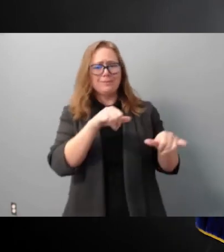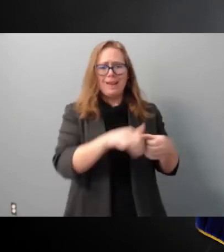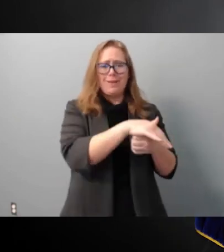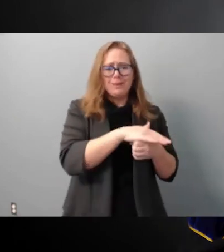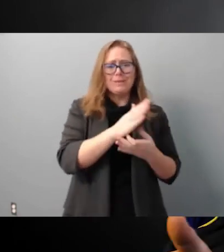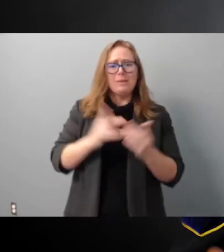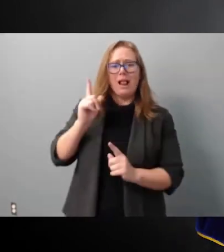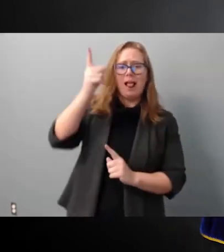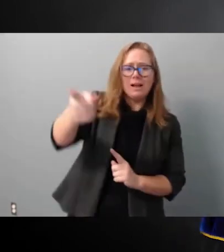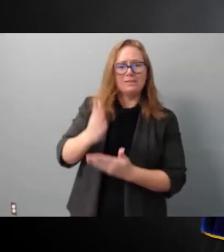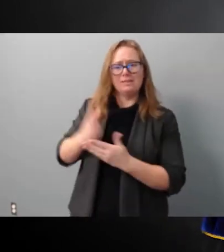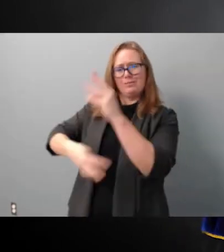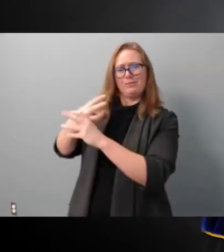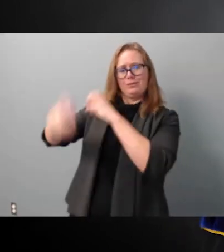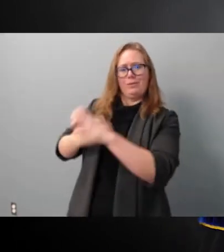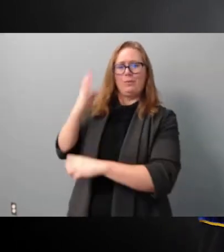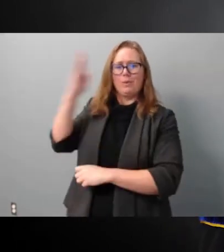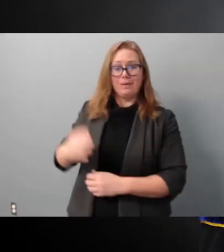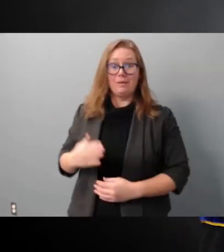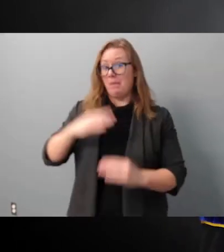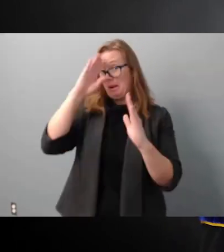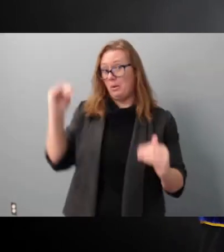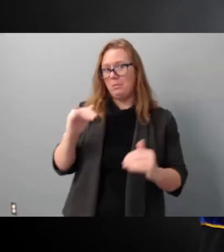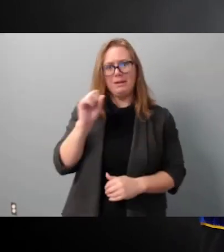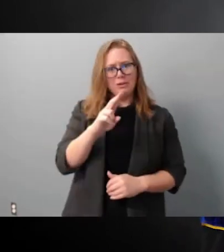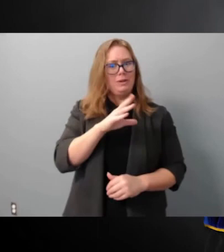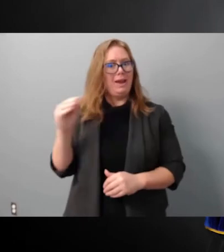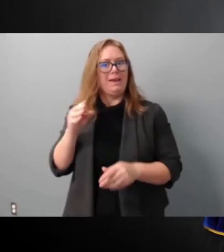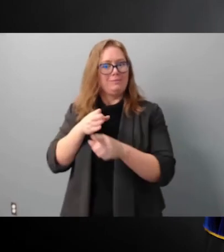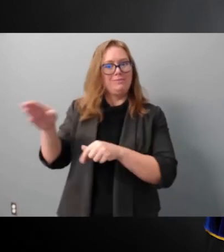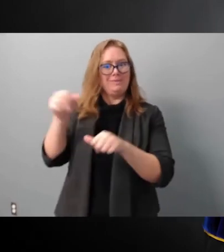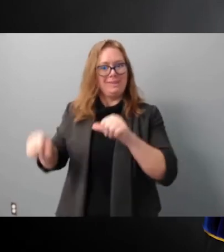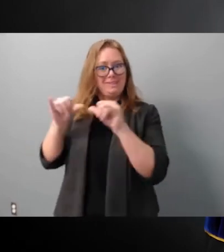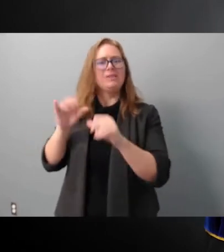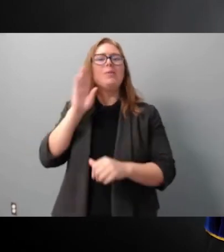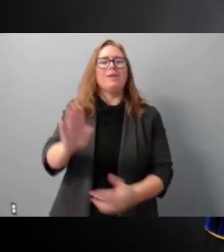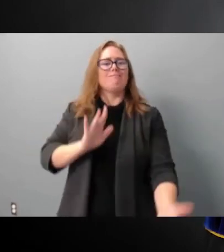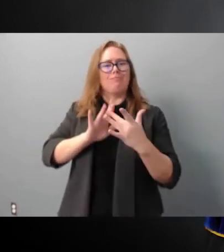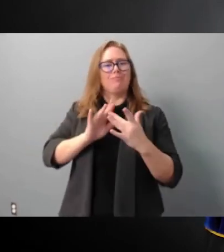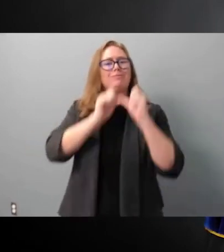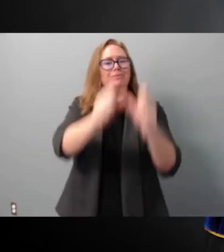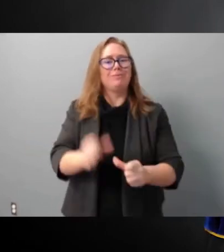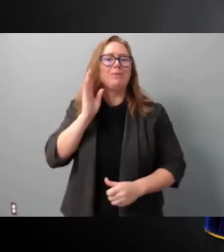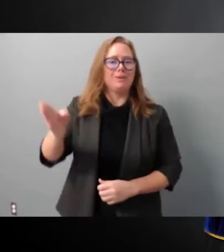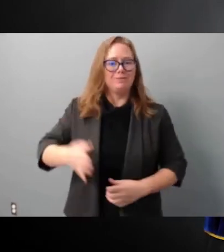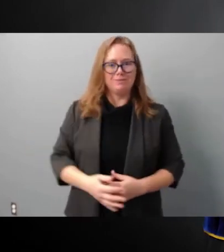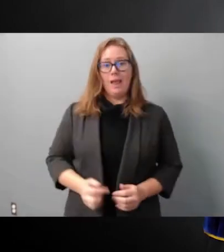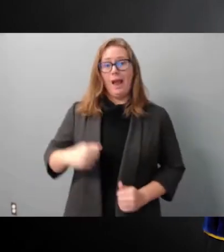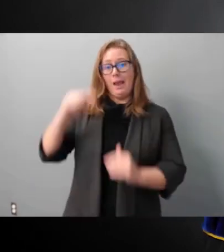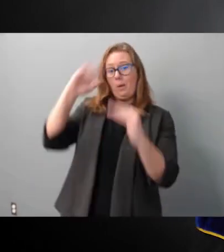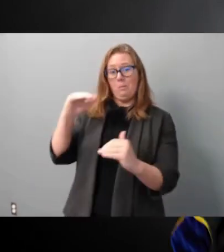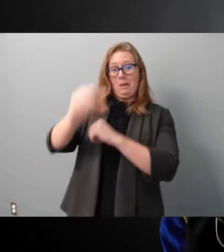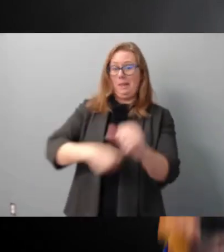close to home, others will travel the world. Wherever you land, I hope that you will stay connected to ISU and the College of Science and